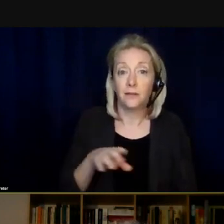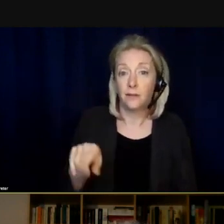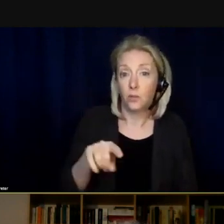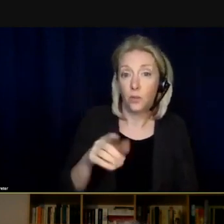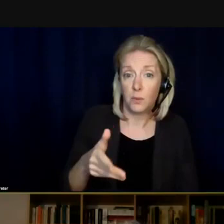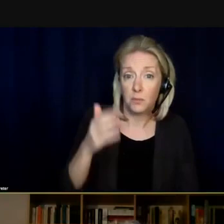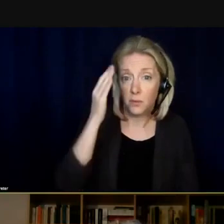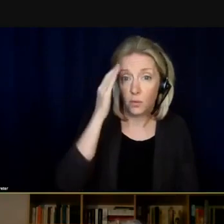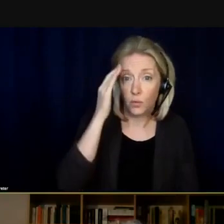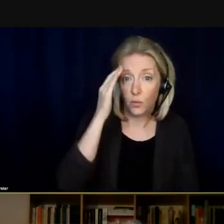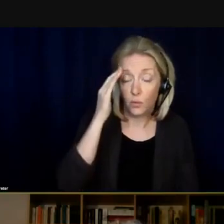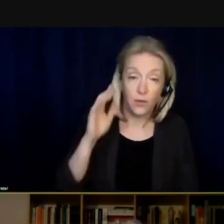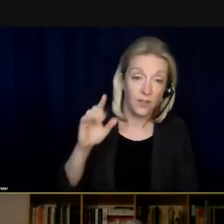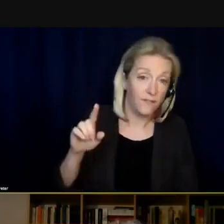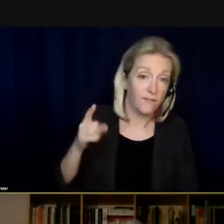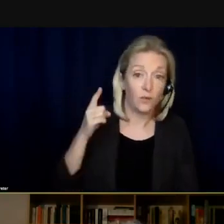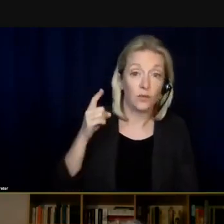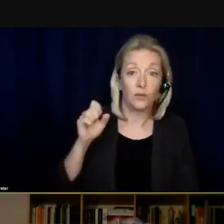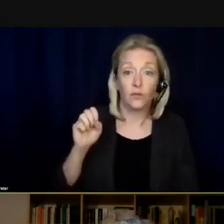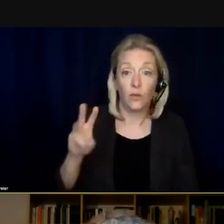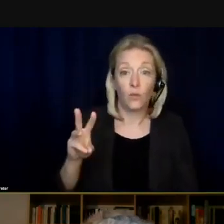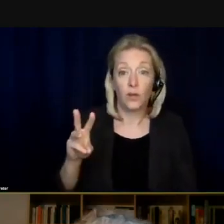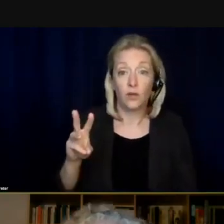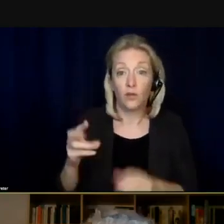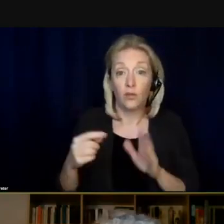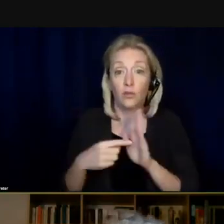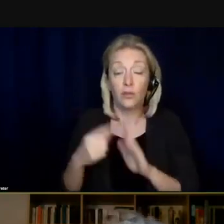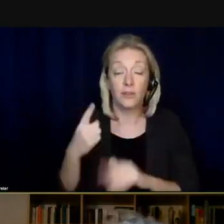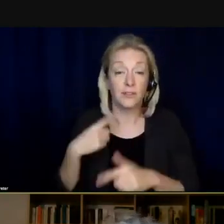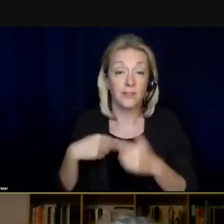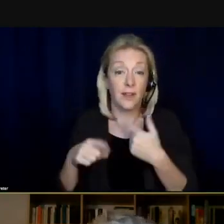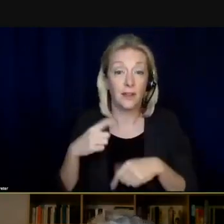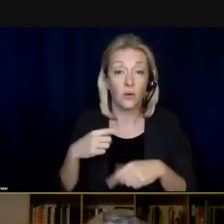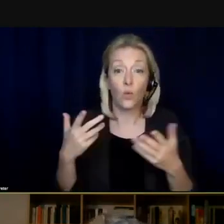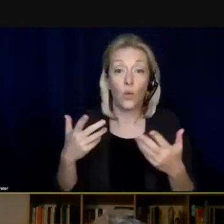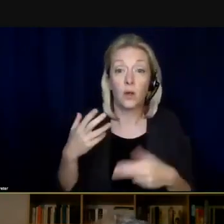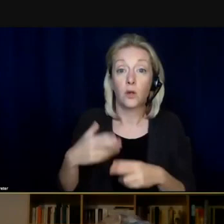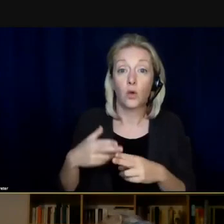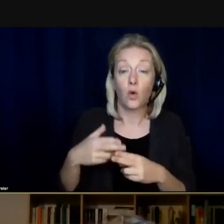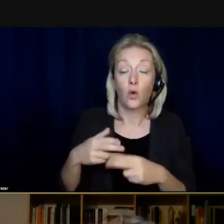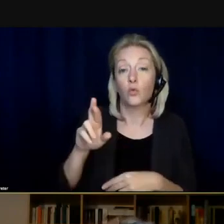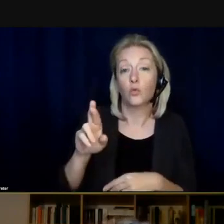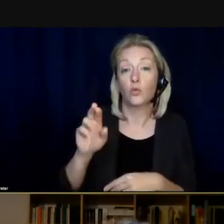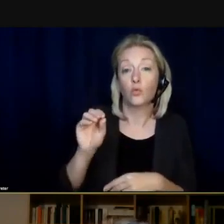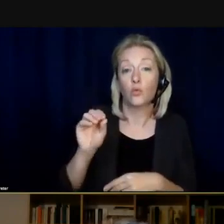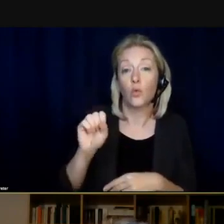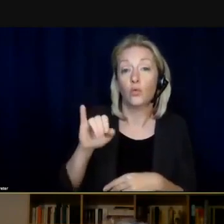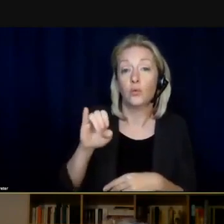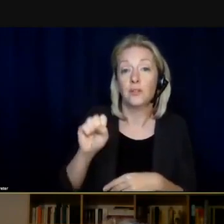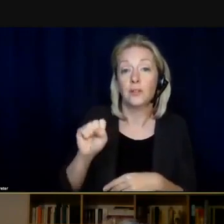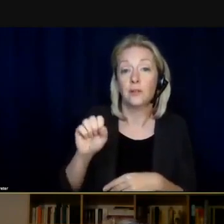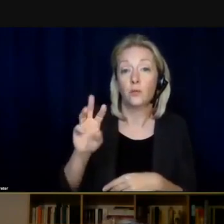first piece of software that had sign language in it in the United States was Rosie's Walk, that was done at the Texas School for the